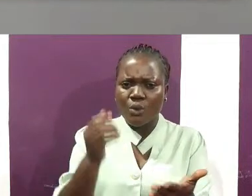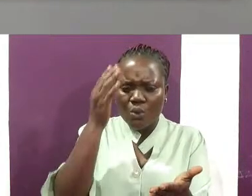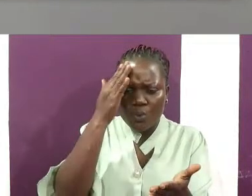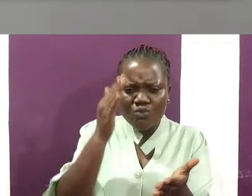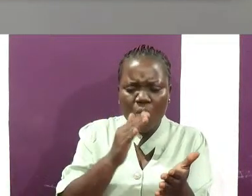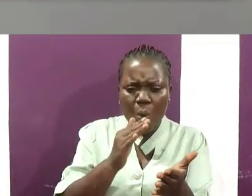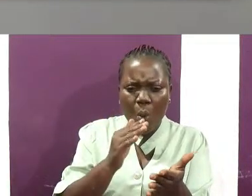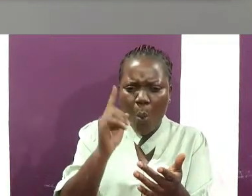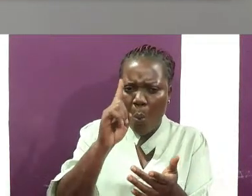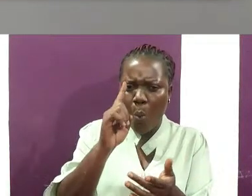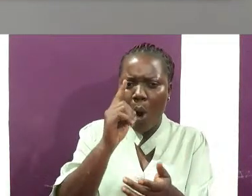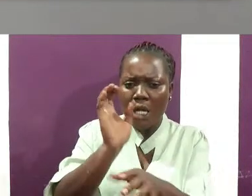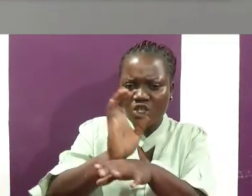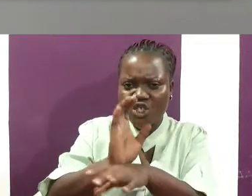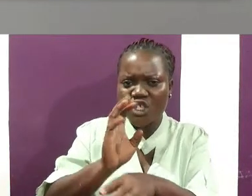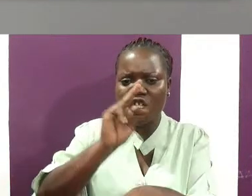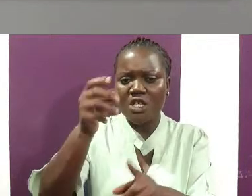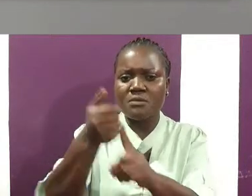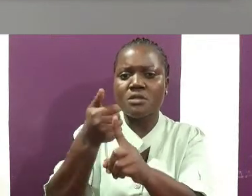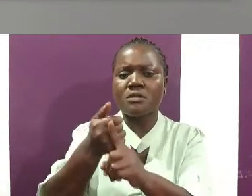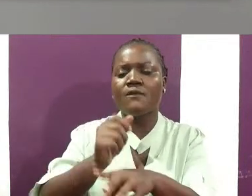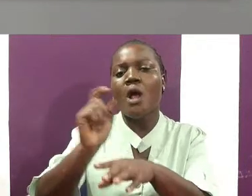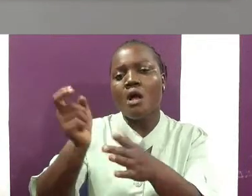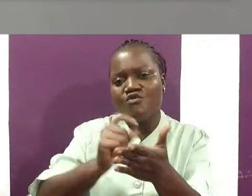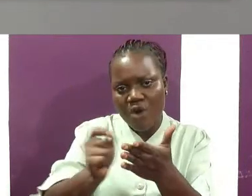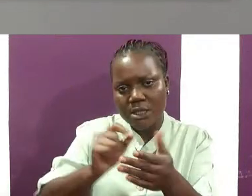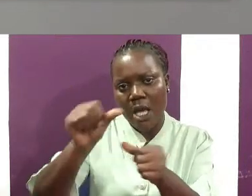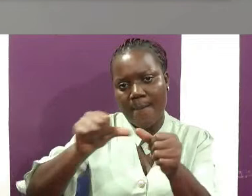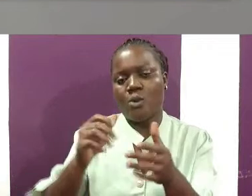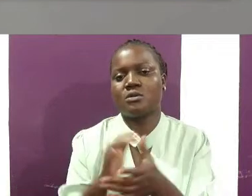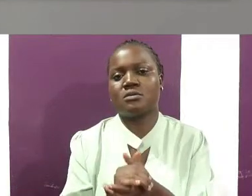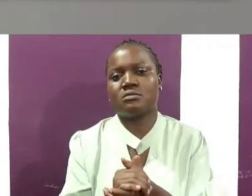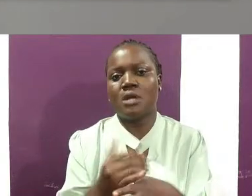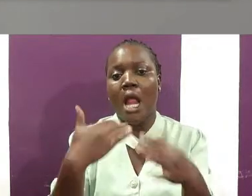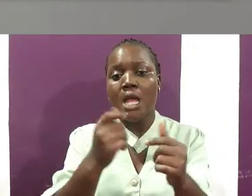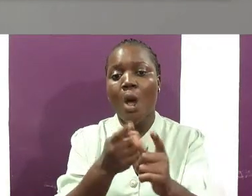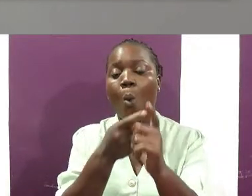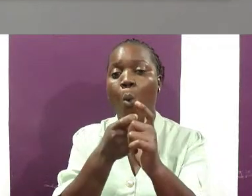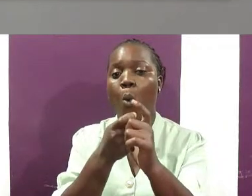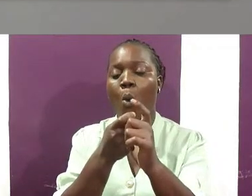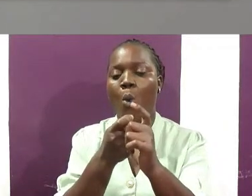Let's grab our Bibles and head over to the book of Ephesians.